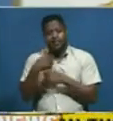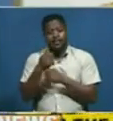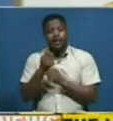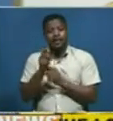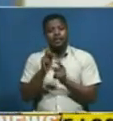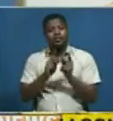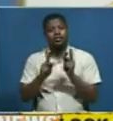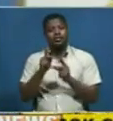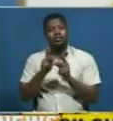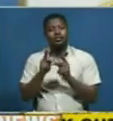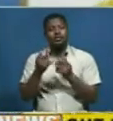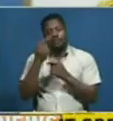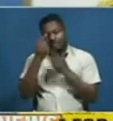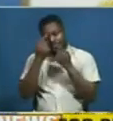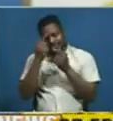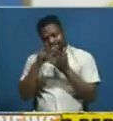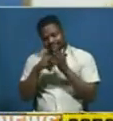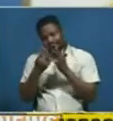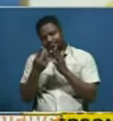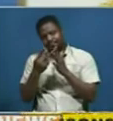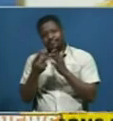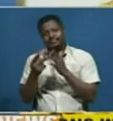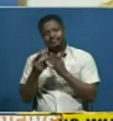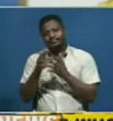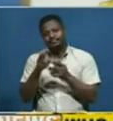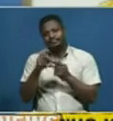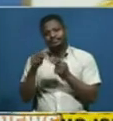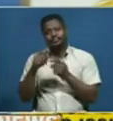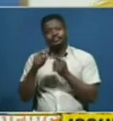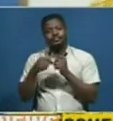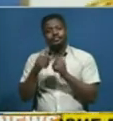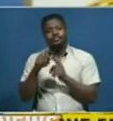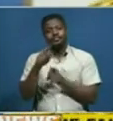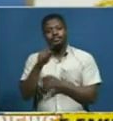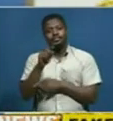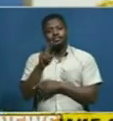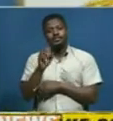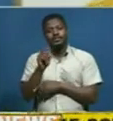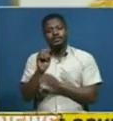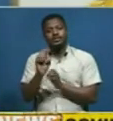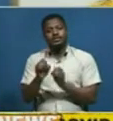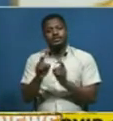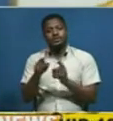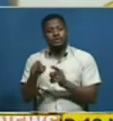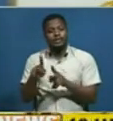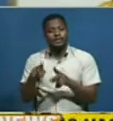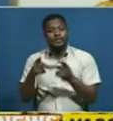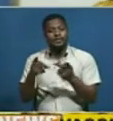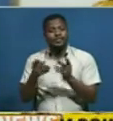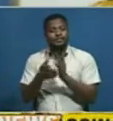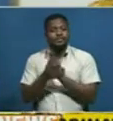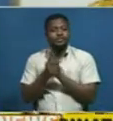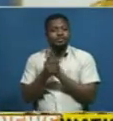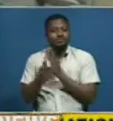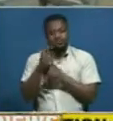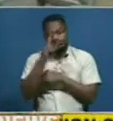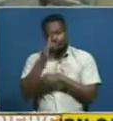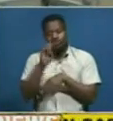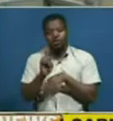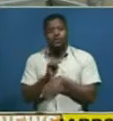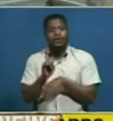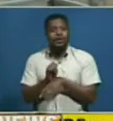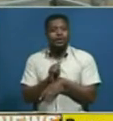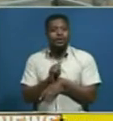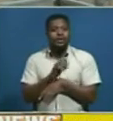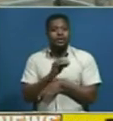people to think twice and to really opt for TVET education, because we know TVET provides you the skills for employment.